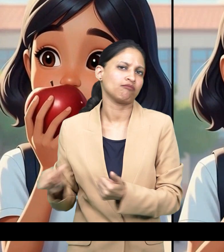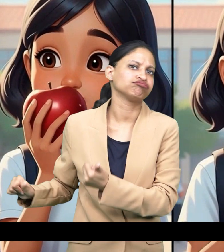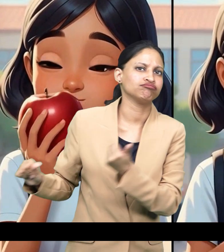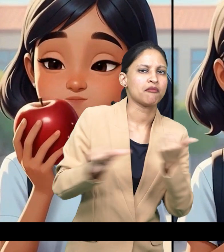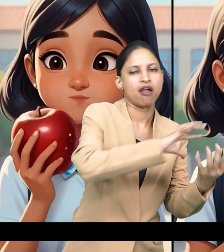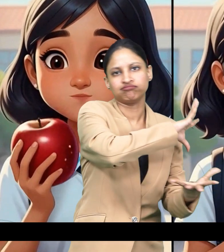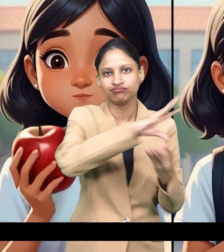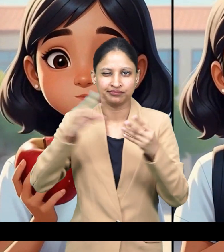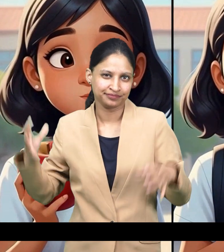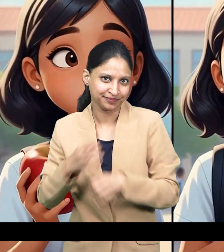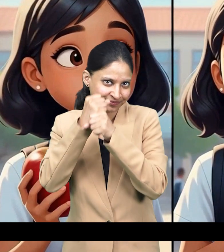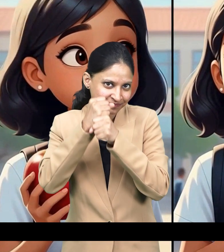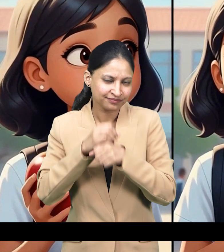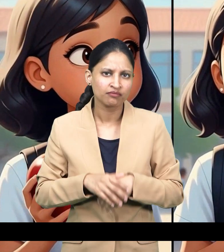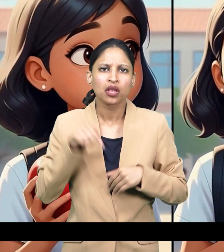Let's revise.